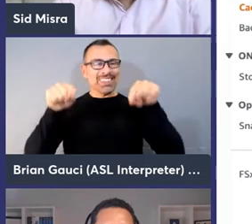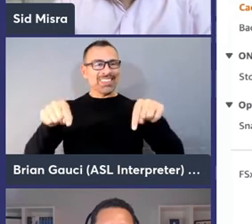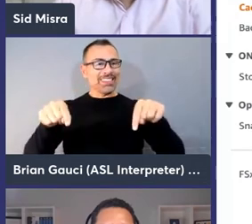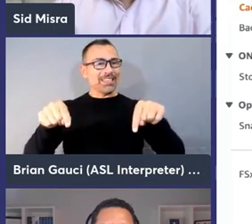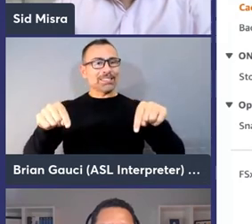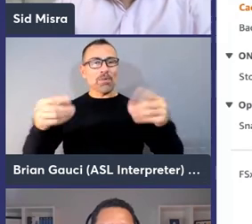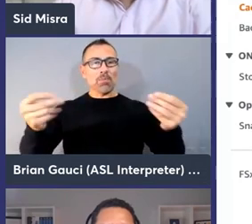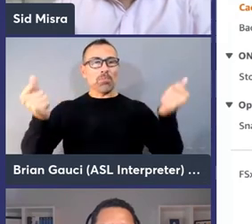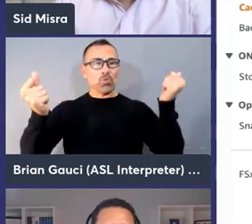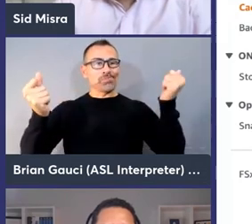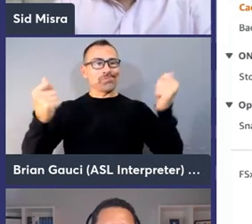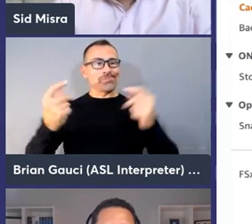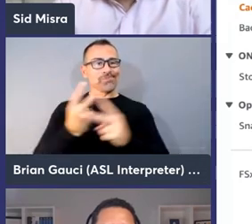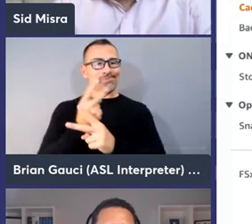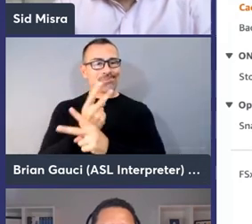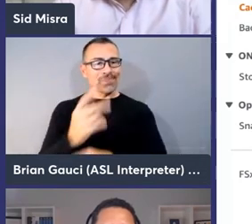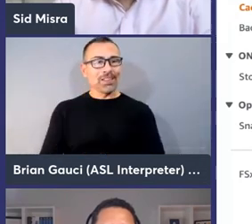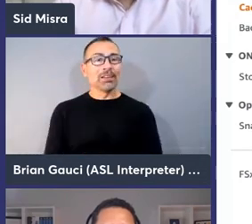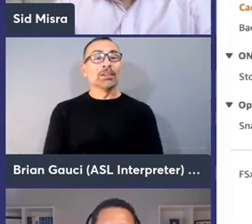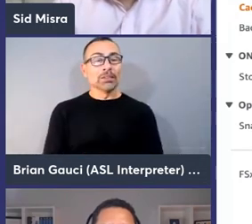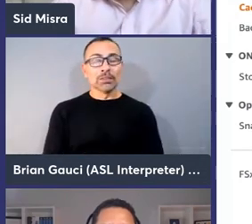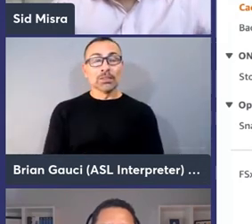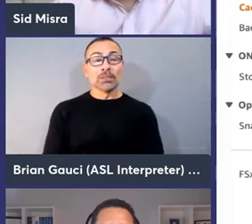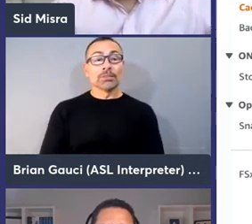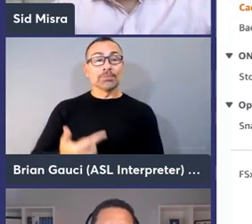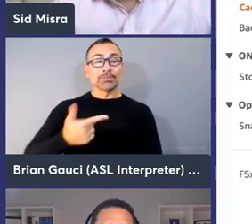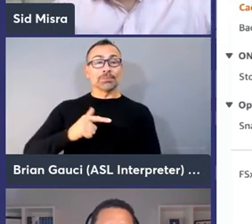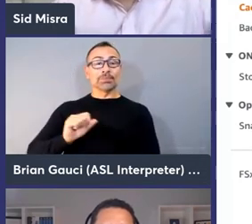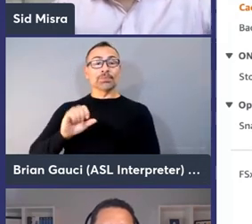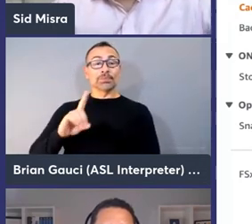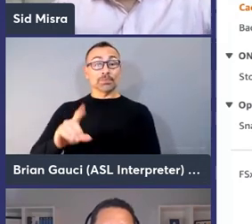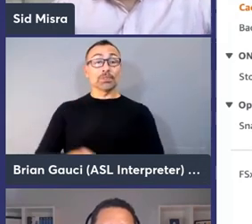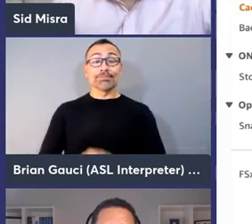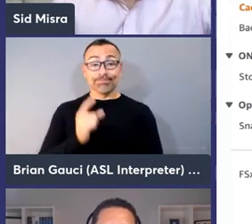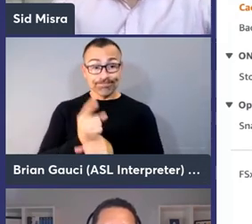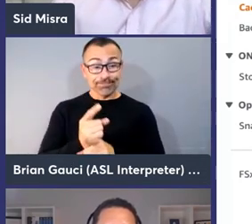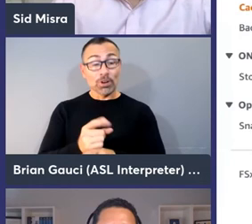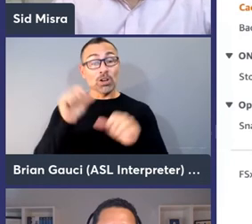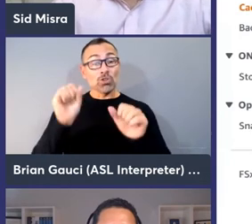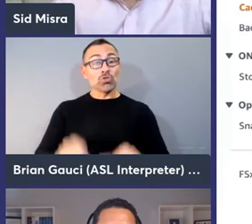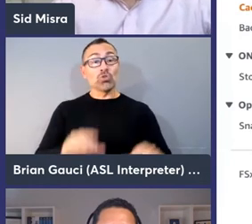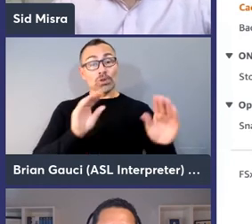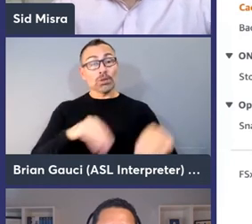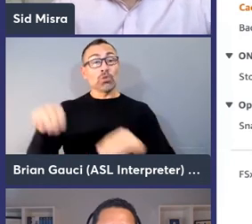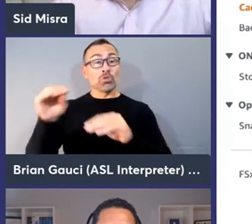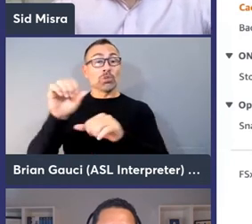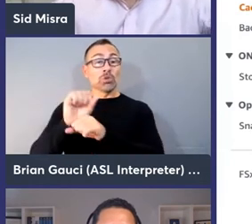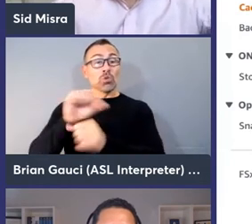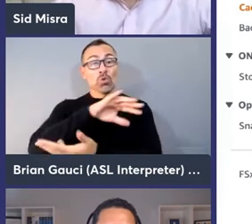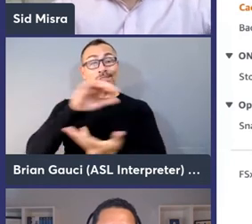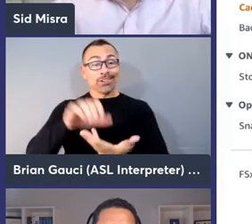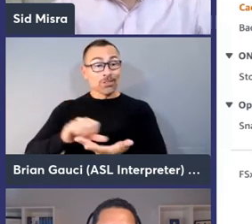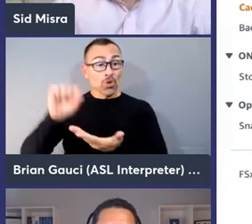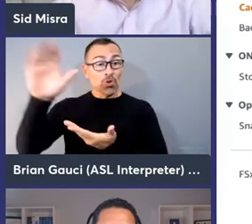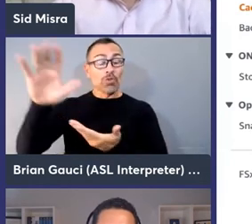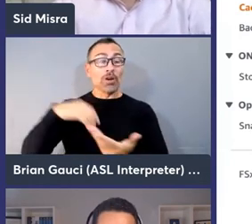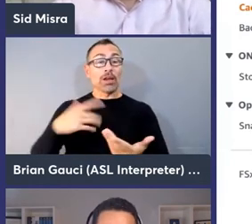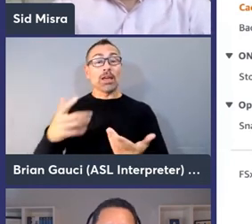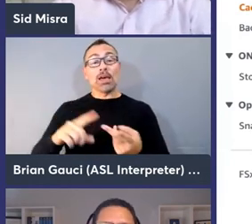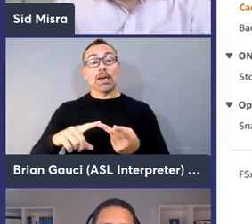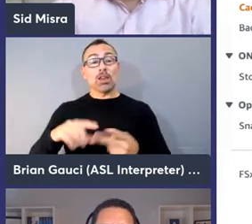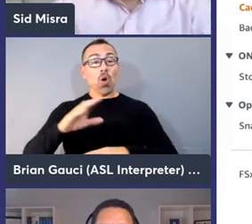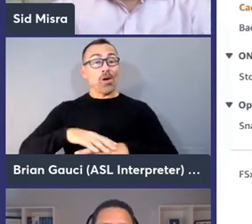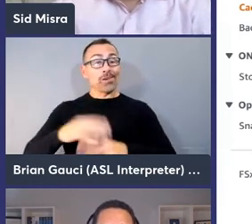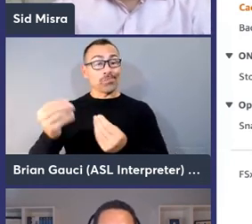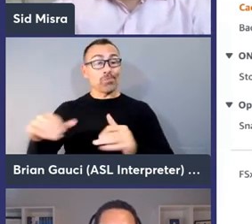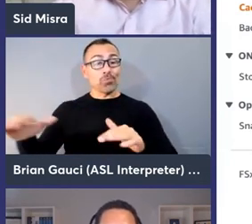exactly right. You could move some of your data sets over. Some of your workloads are already in AWS. Others are on-prem. And you can string them together using file